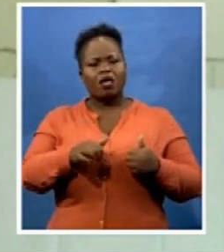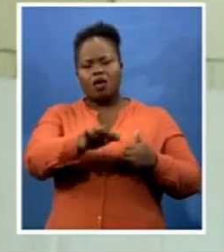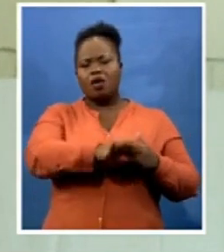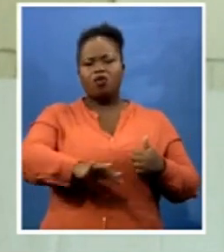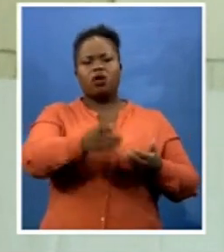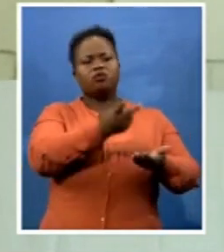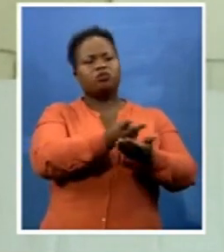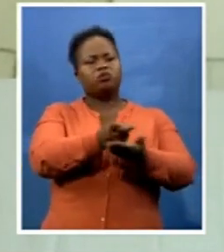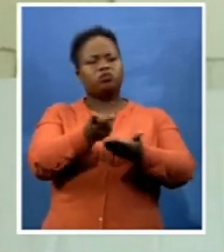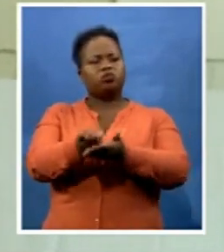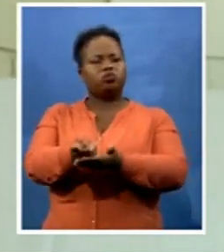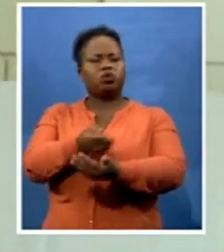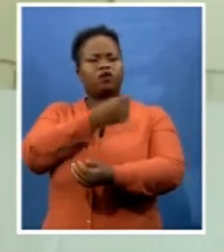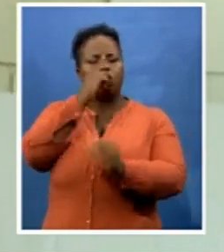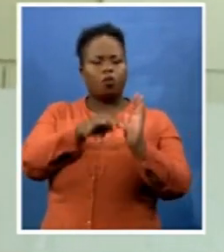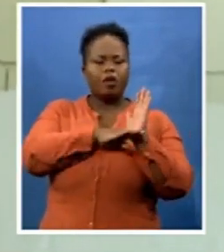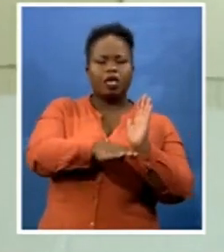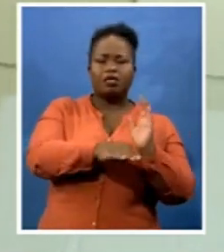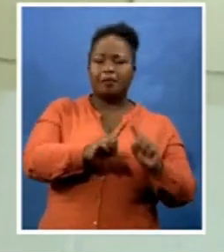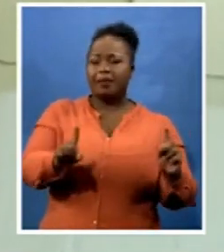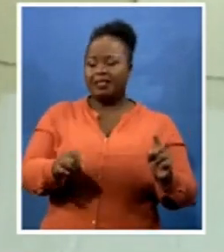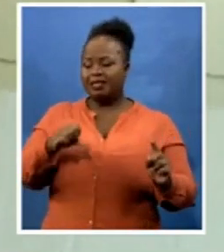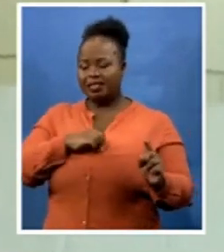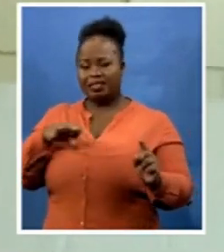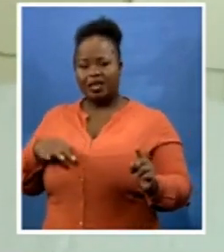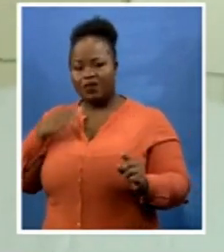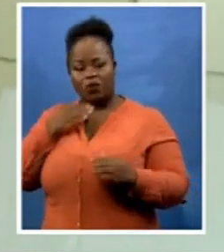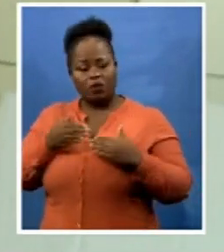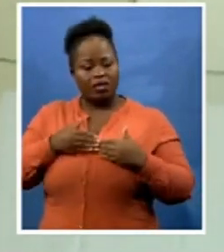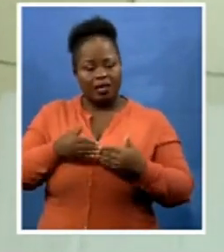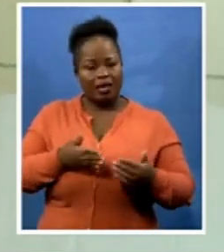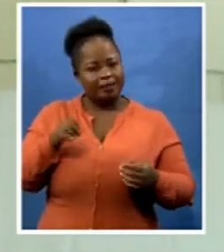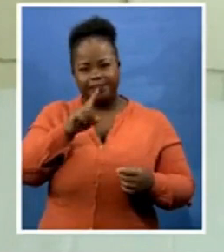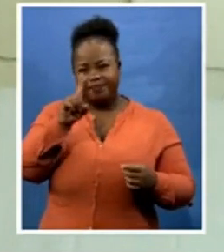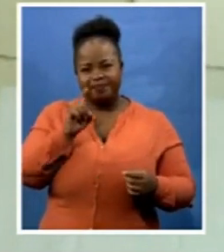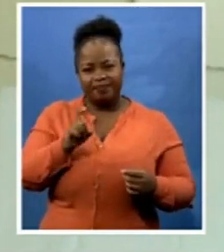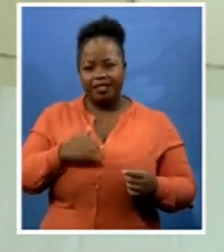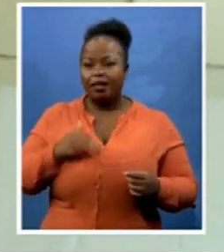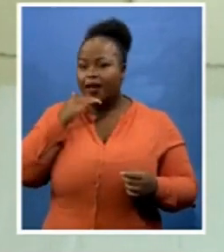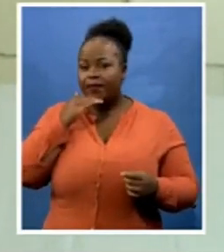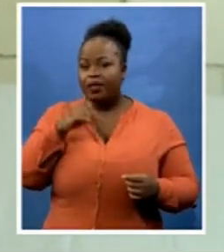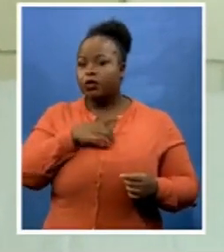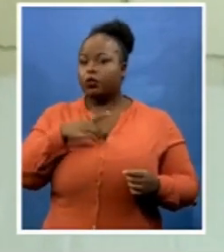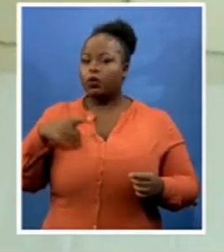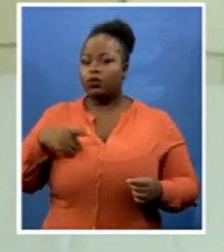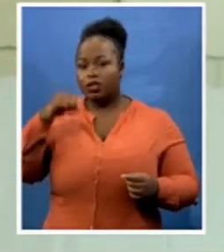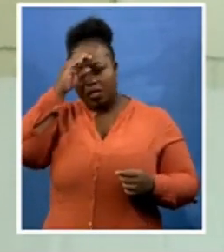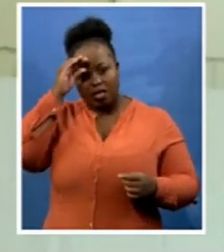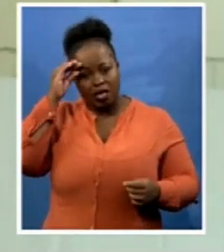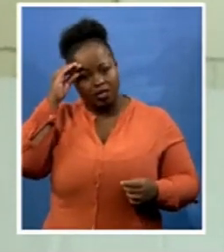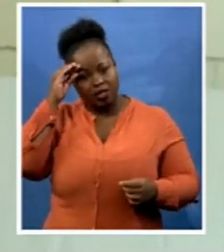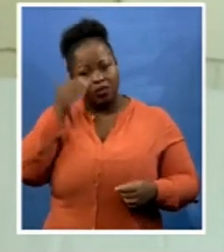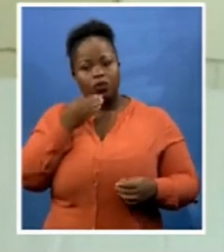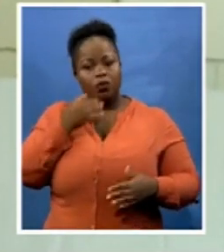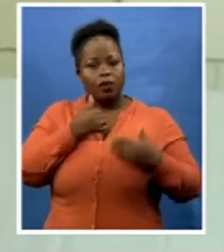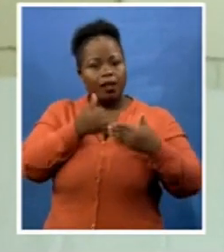we have the staff capabilities? Do we have enough nurses, enough doctors to come and oversee the patients who will be positive at these venues as